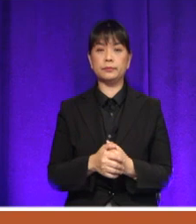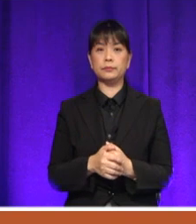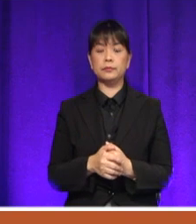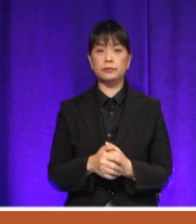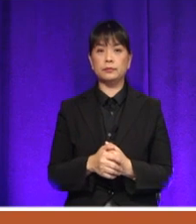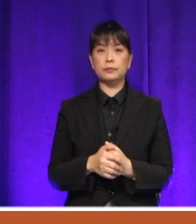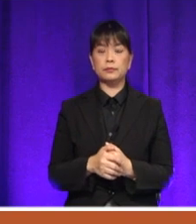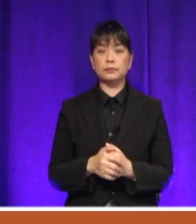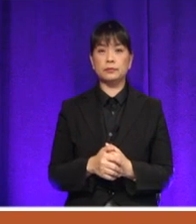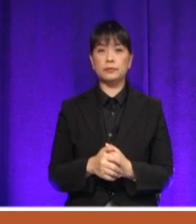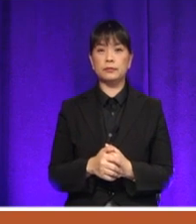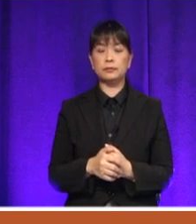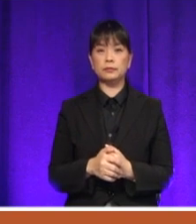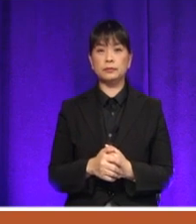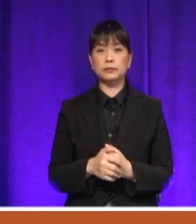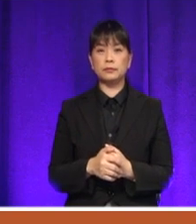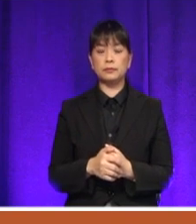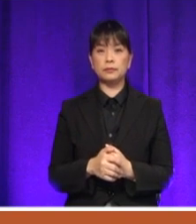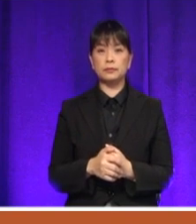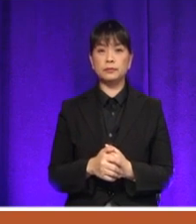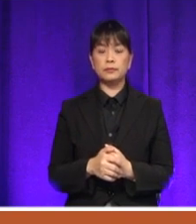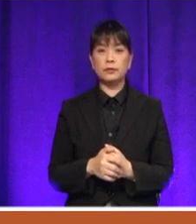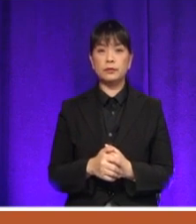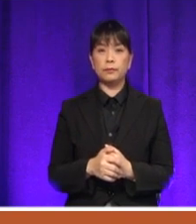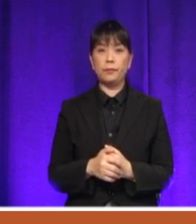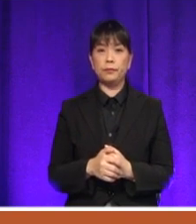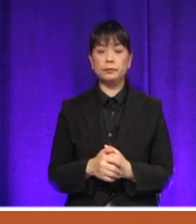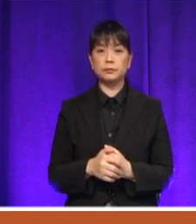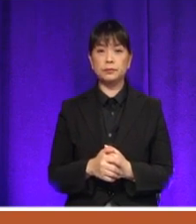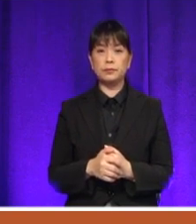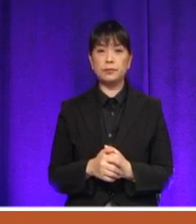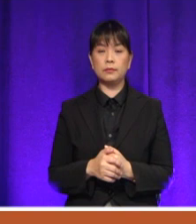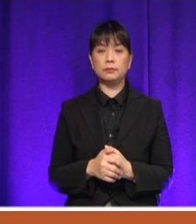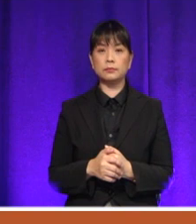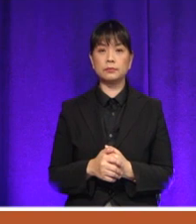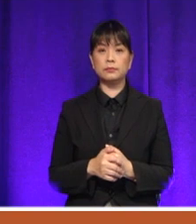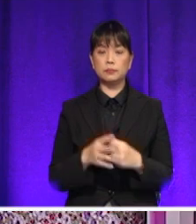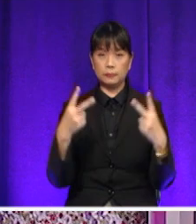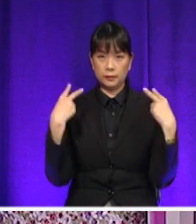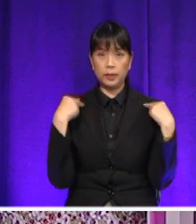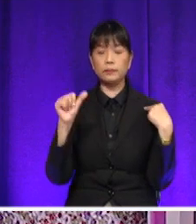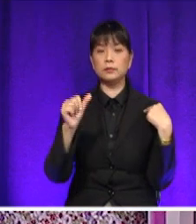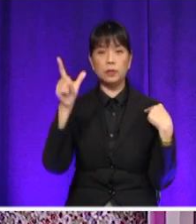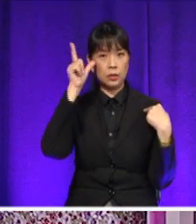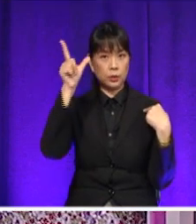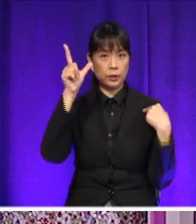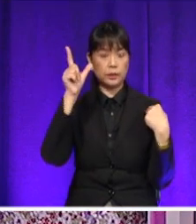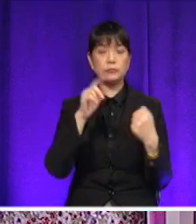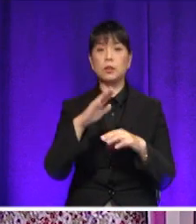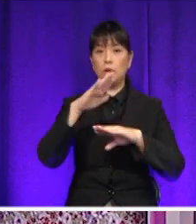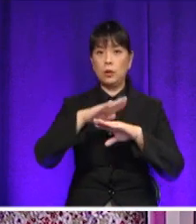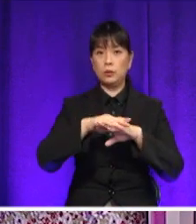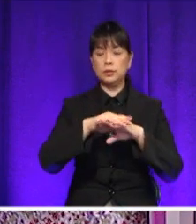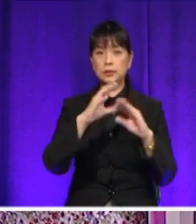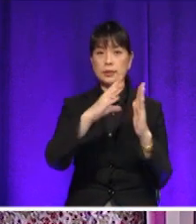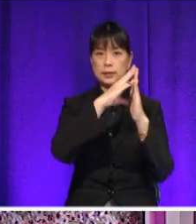statements A to E. So guys, pupils at home, have a look at the statements. We